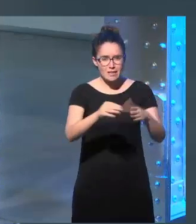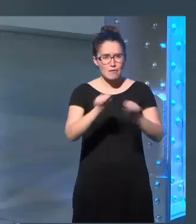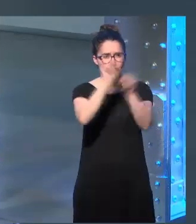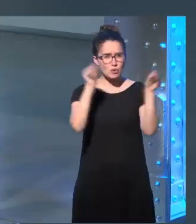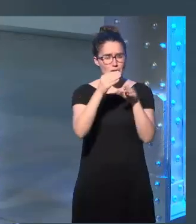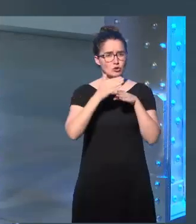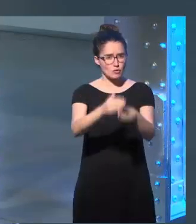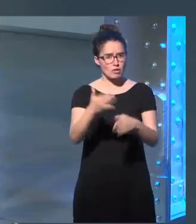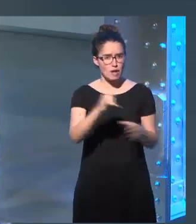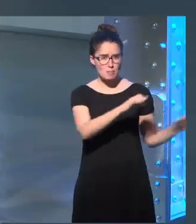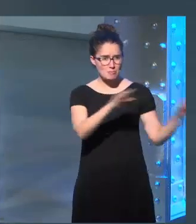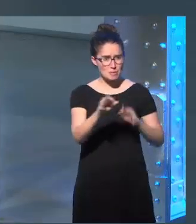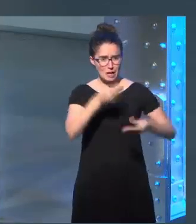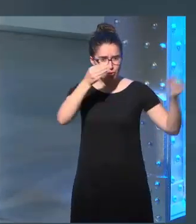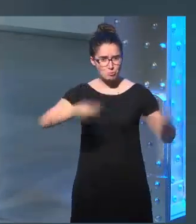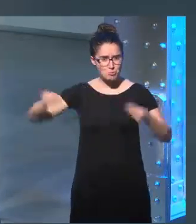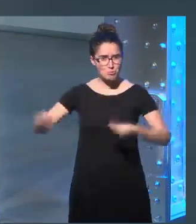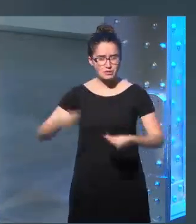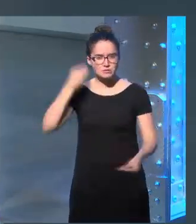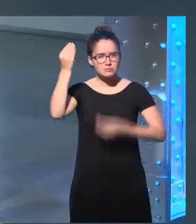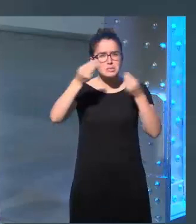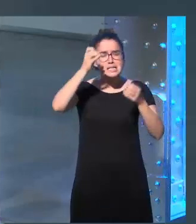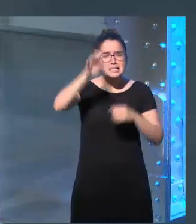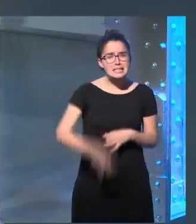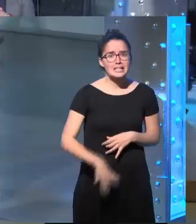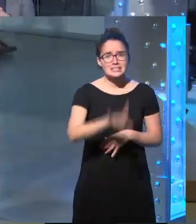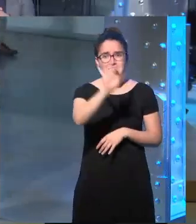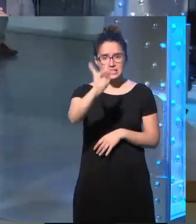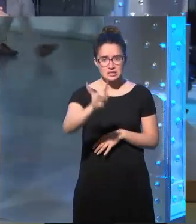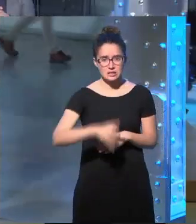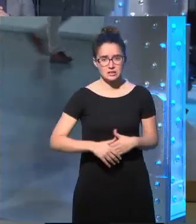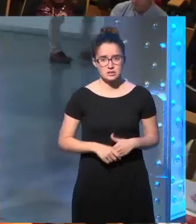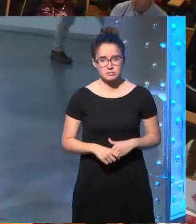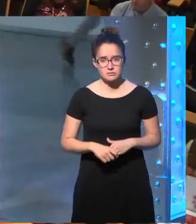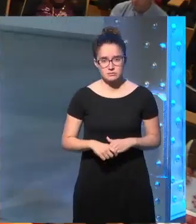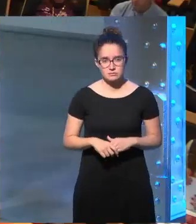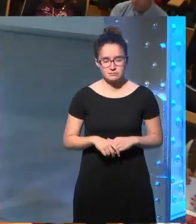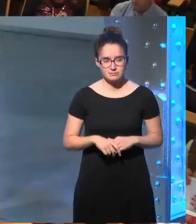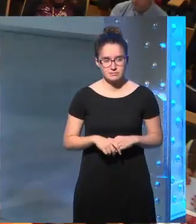institutions, are leaders well trained for that change? Who thinks that they are?